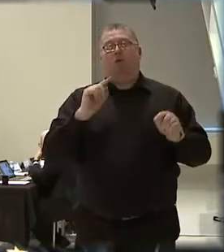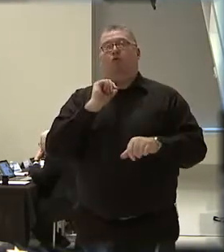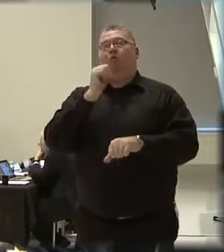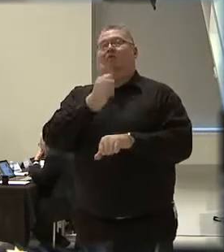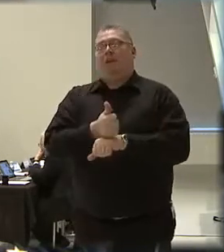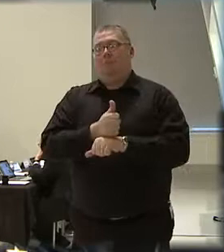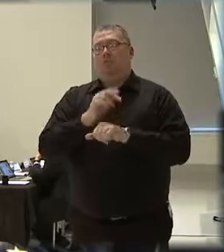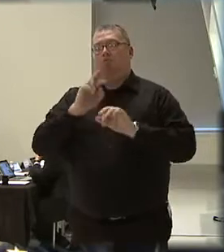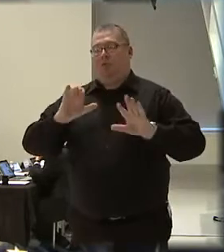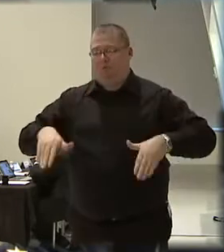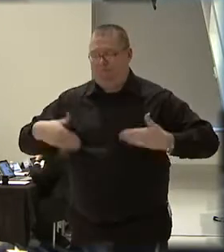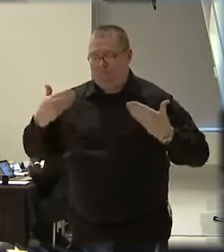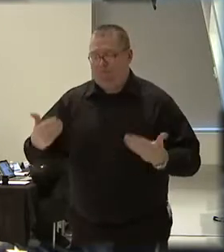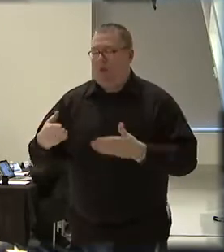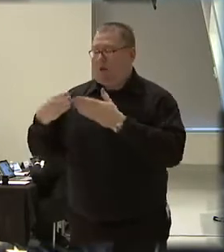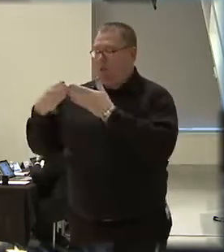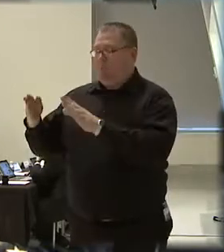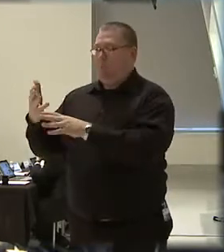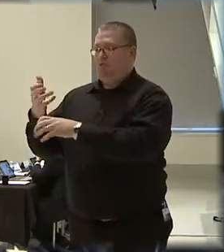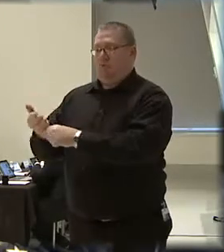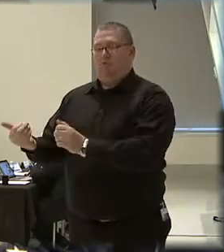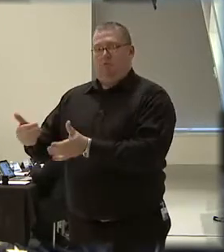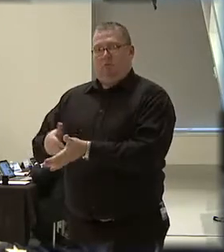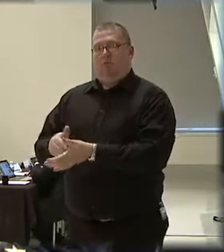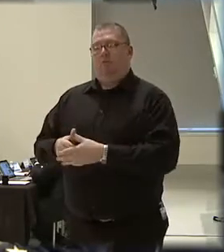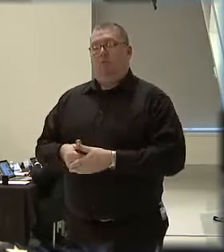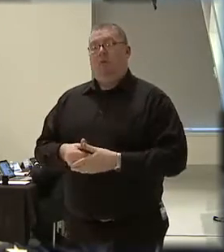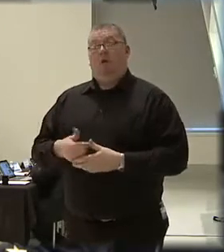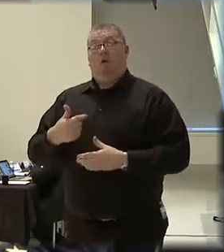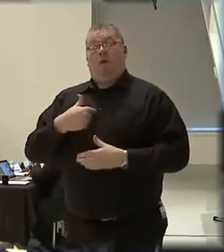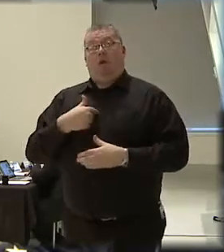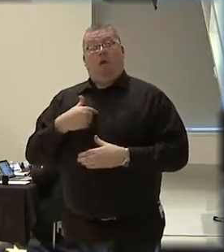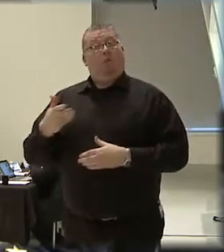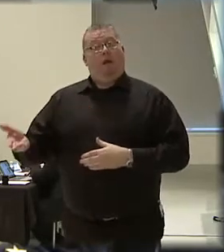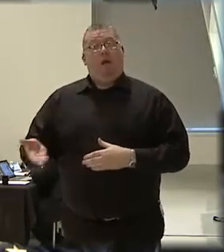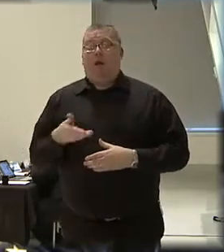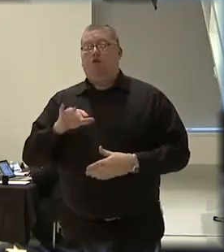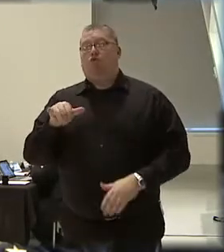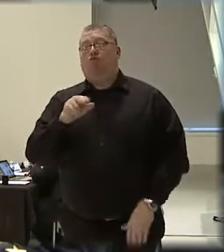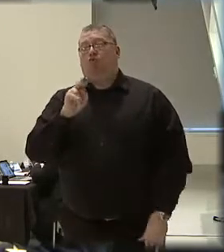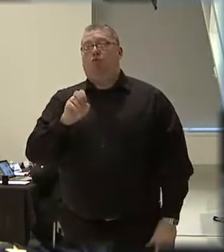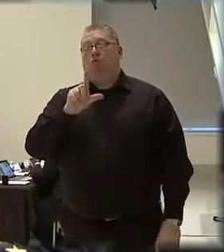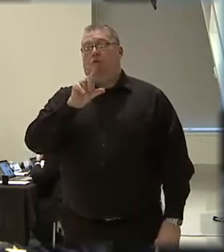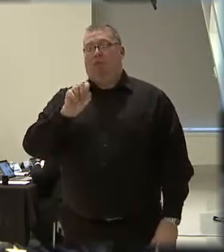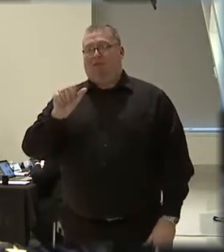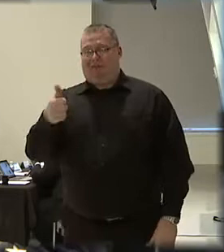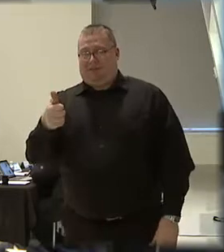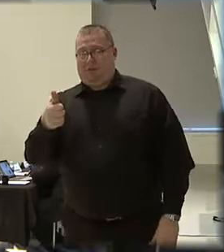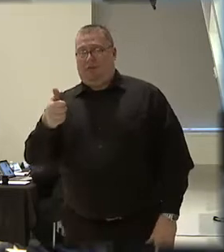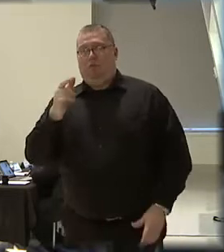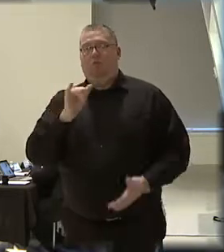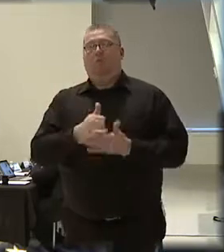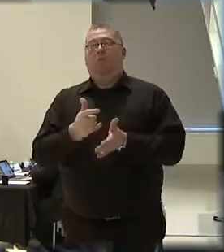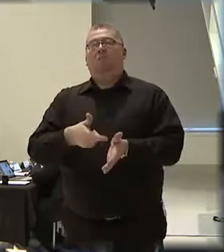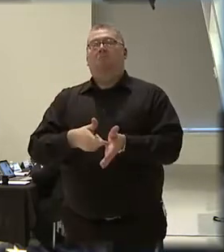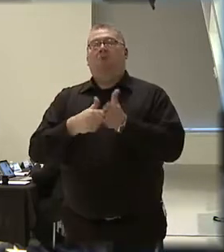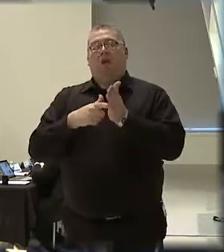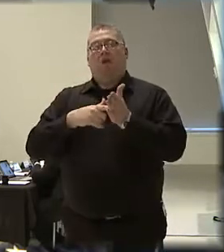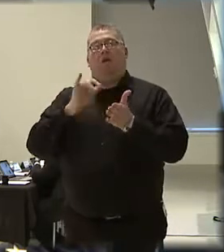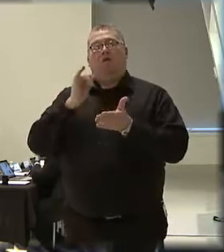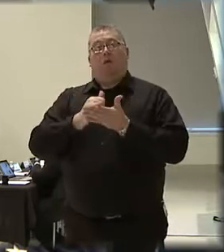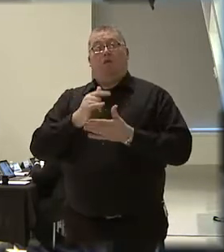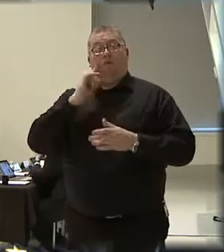and maintain the public trust. I was hired in June of 2010 with a specific mandate to implement